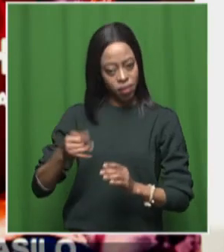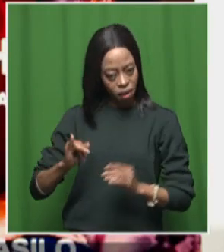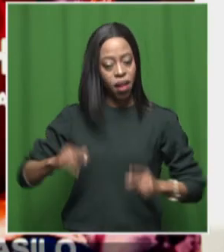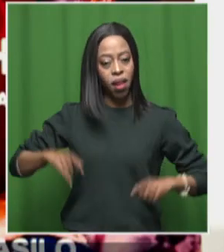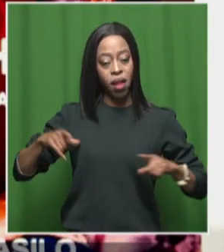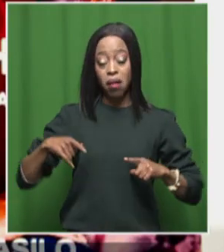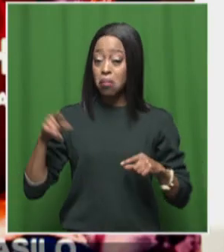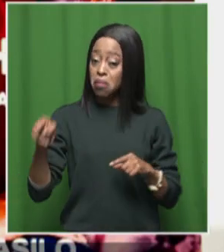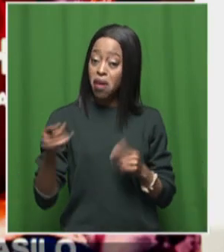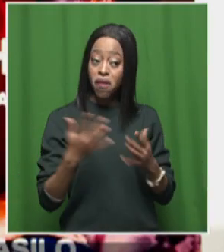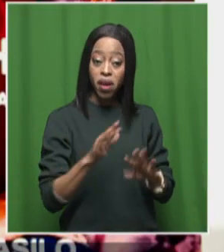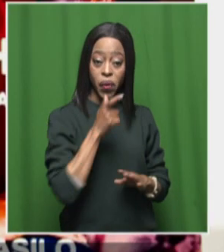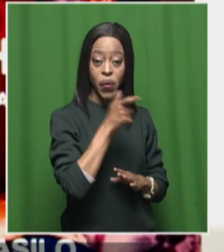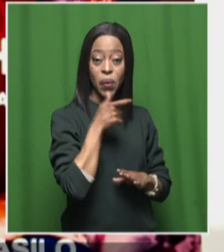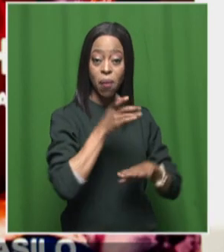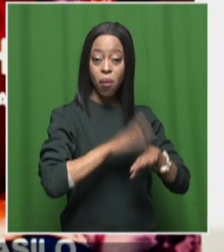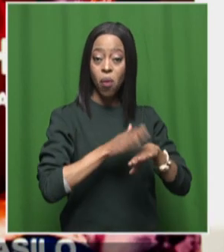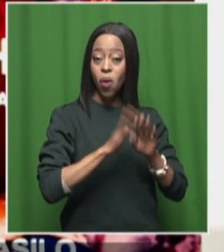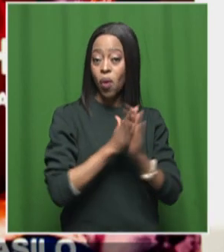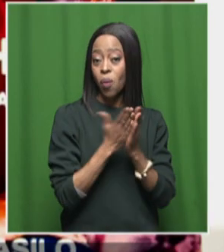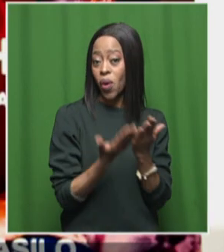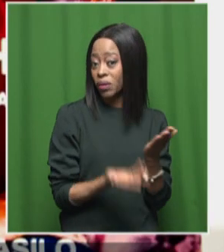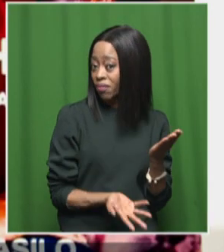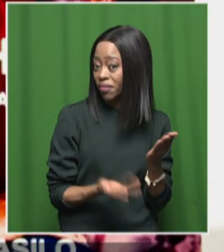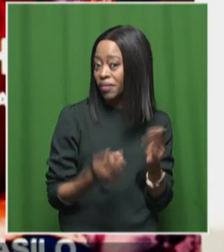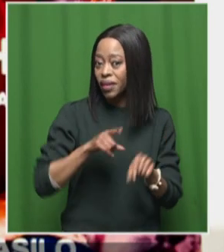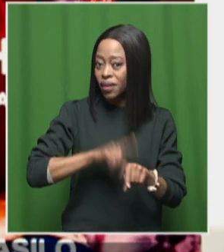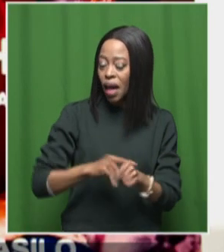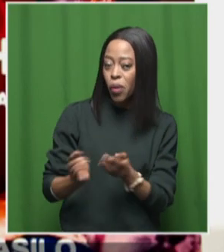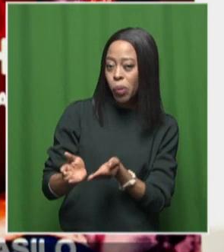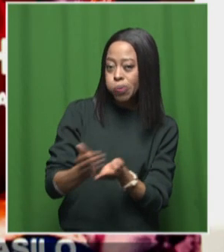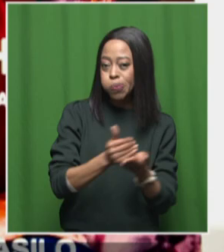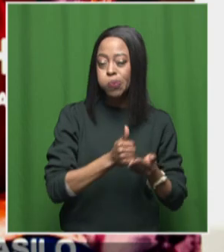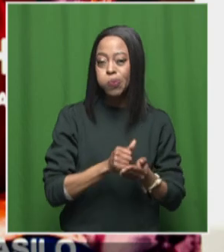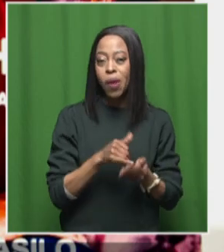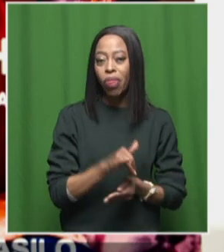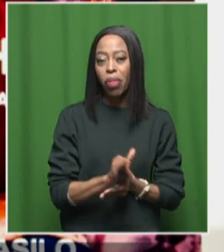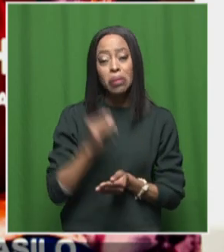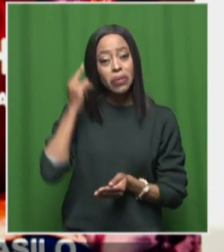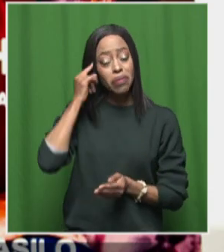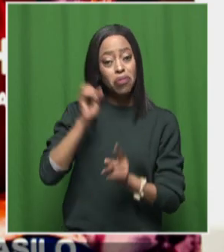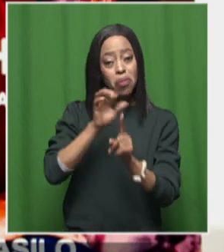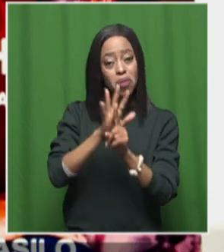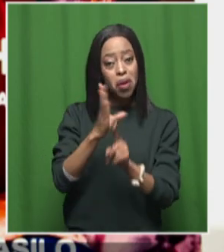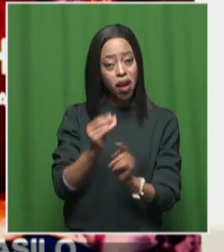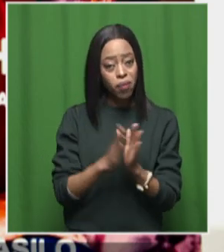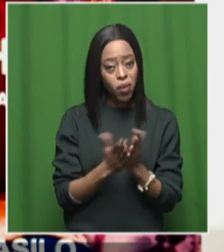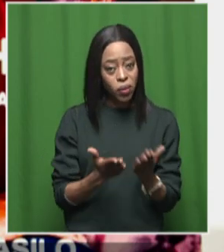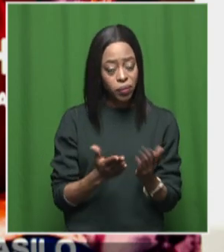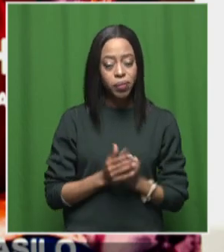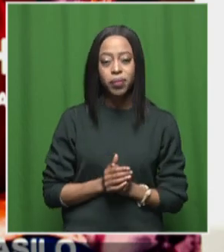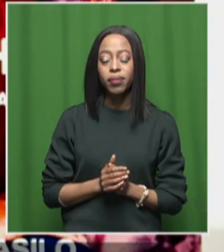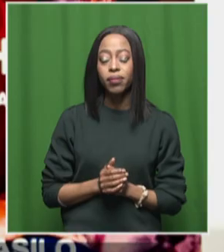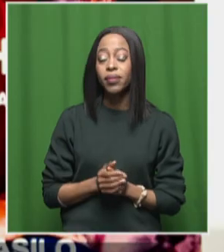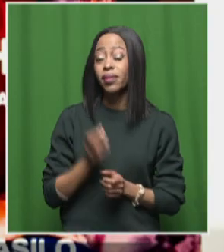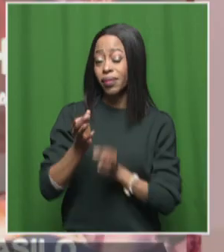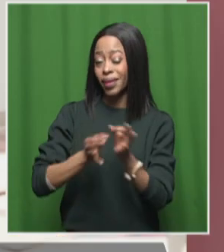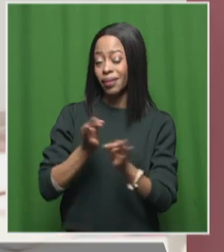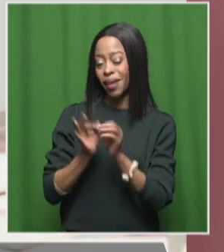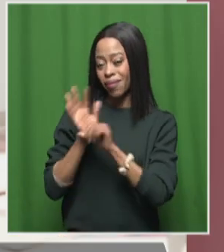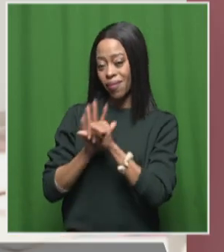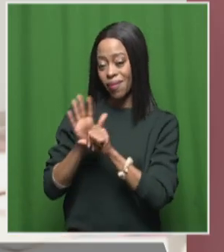him on his part when you were compiling this? If so, what impact do you think it would have had on the book? In fact, if I have to give you a bit of a background, this